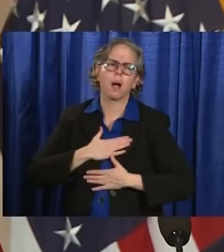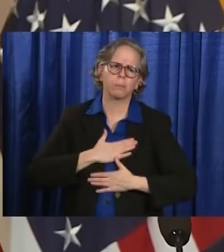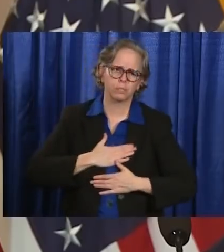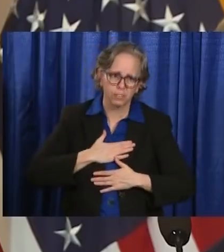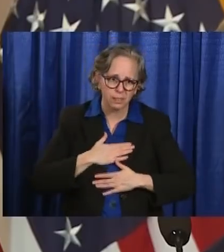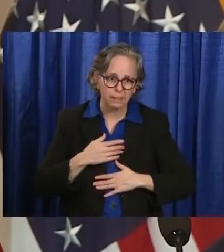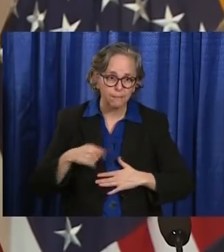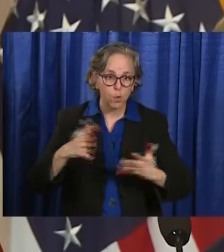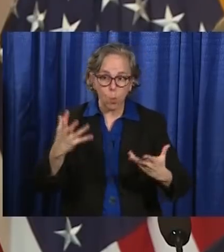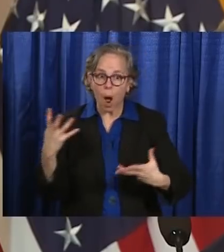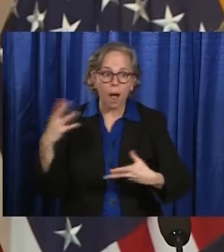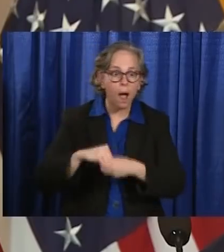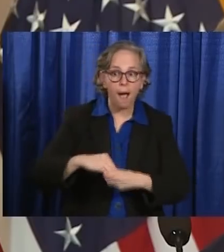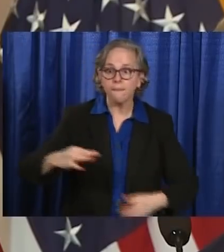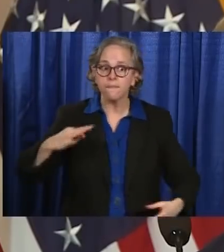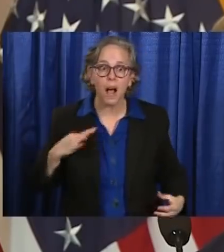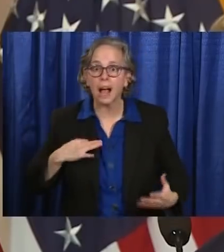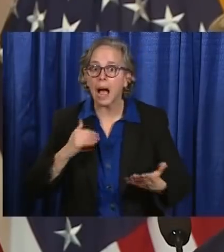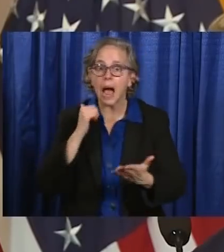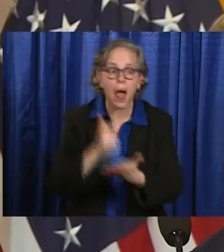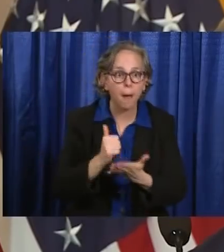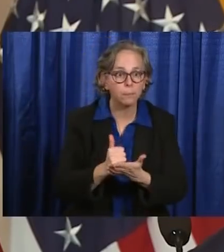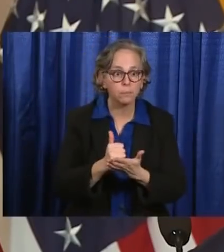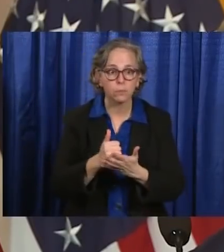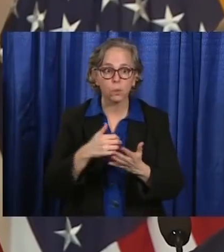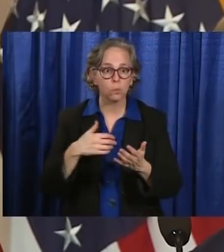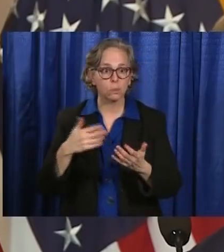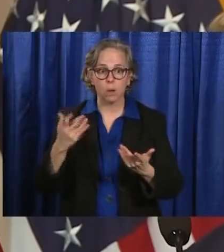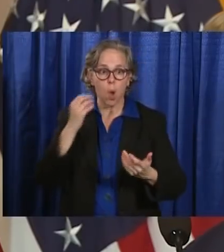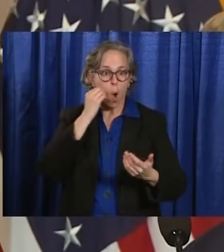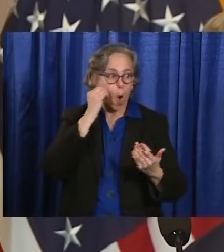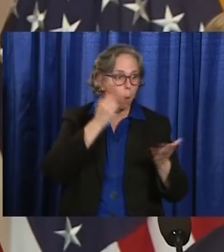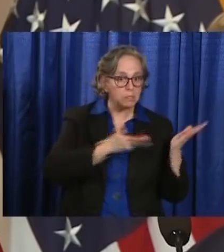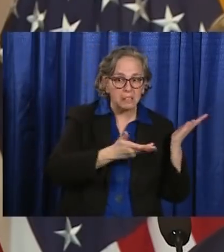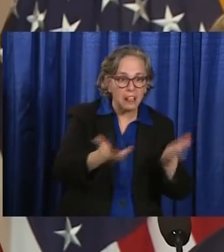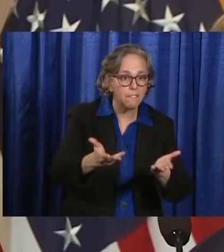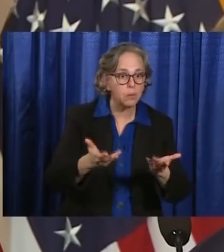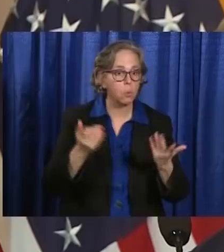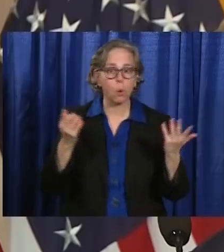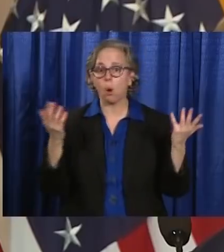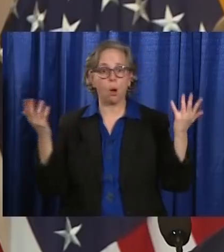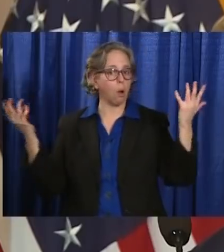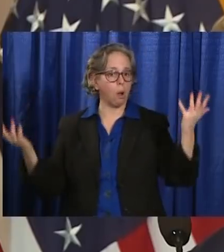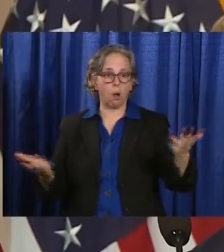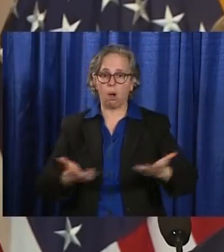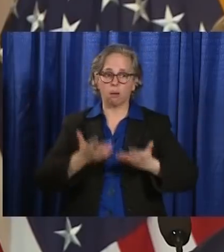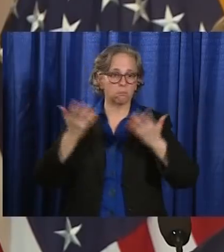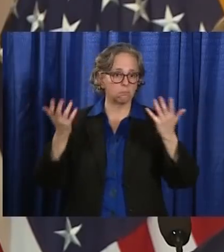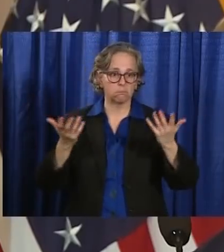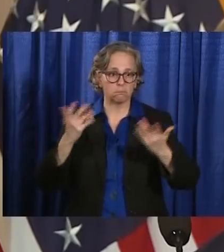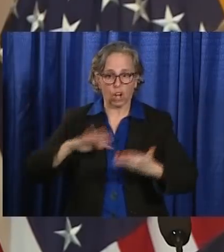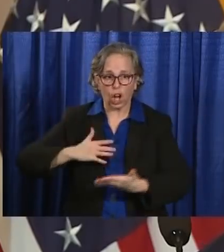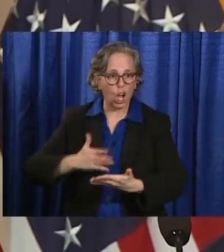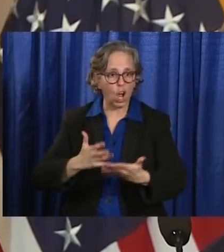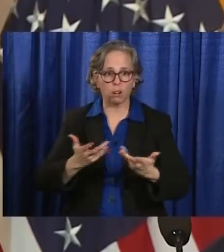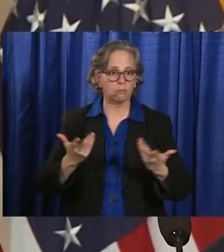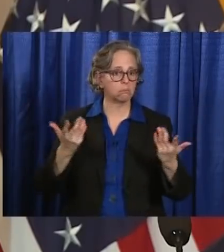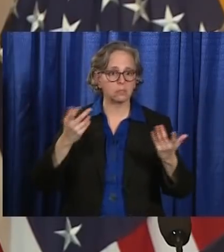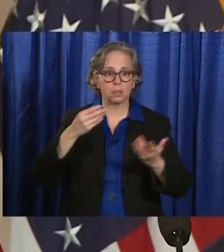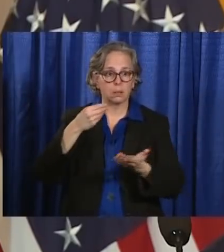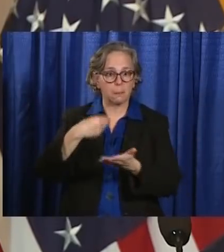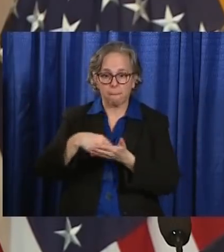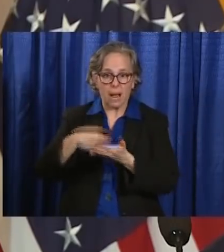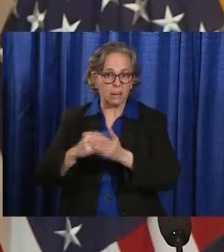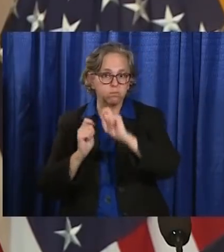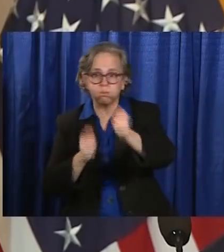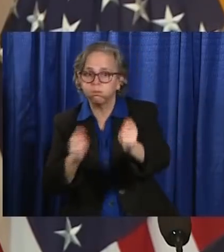assist, whether being a home delivered meal provider, if perhaps you can help with delivery, if you could send donations, we will certainly make